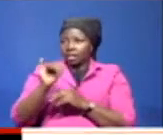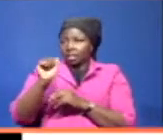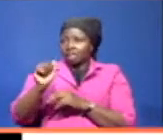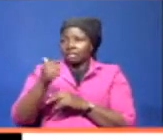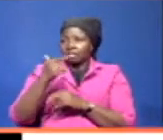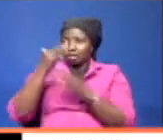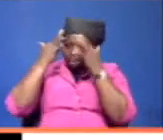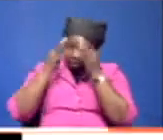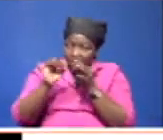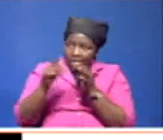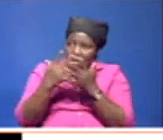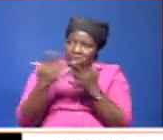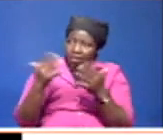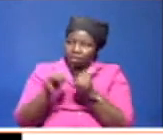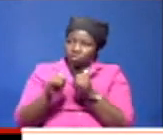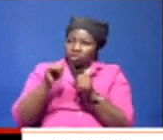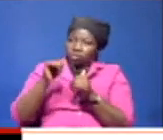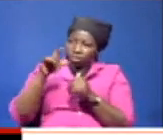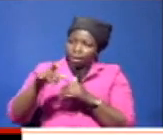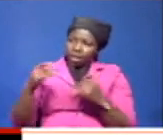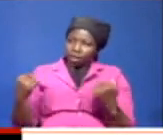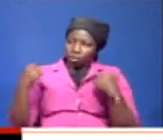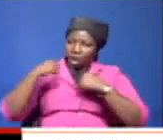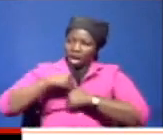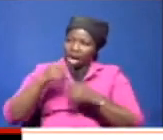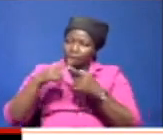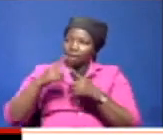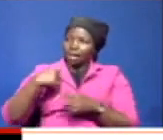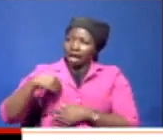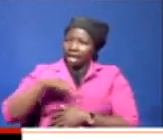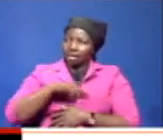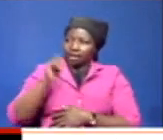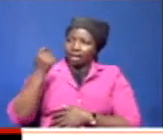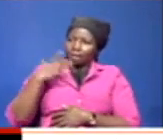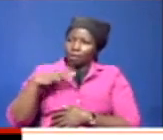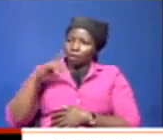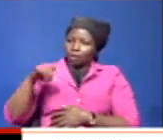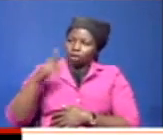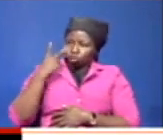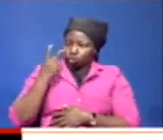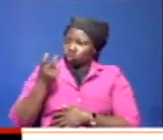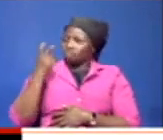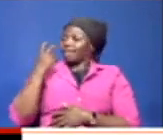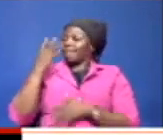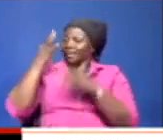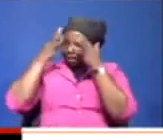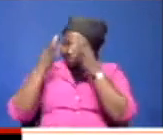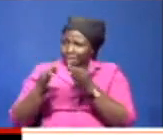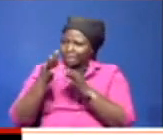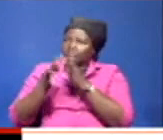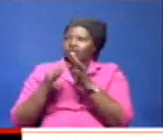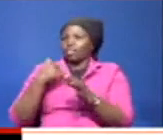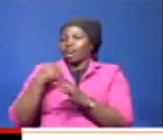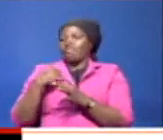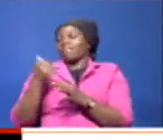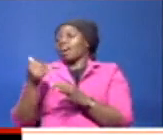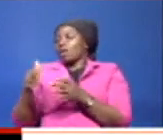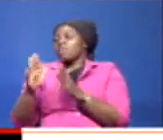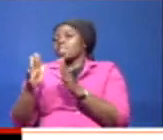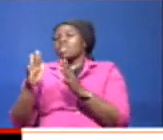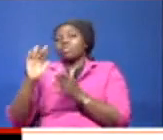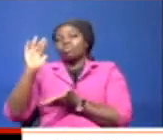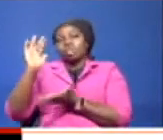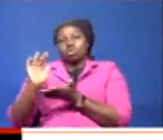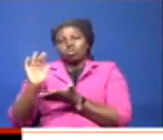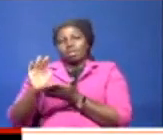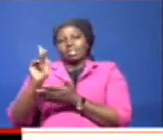things that we wear. But as Kenya, we need to look back and decide, is there a middle ground? Is there a middle ground for the KNRC to